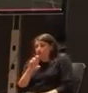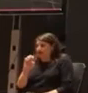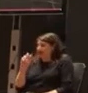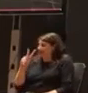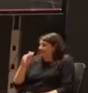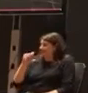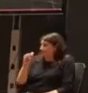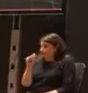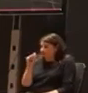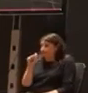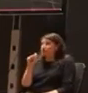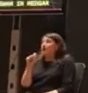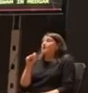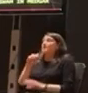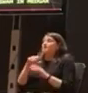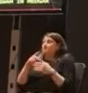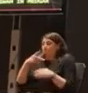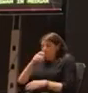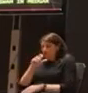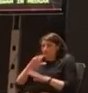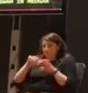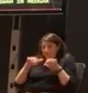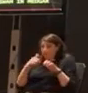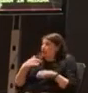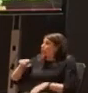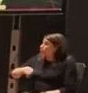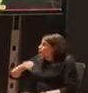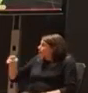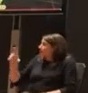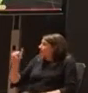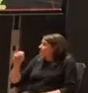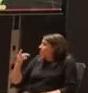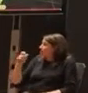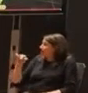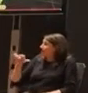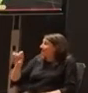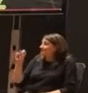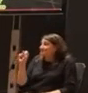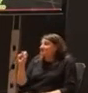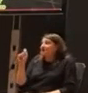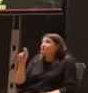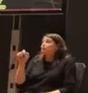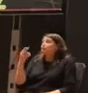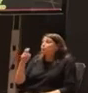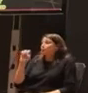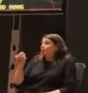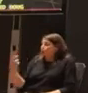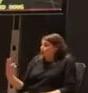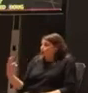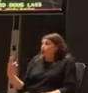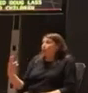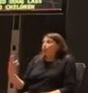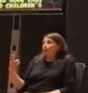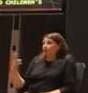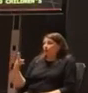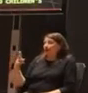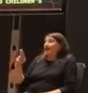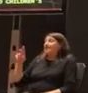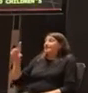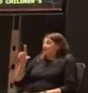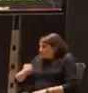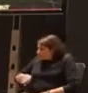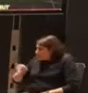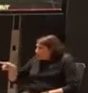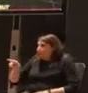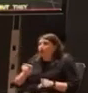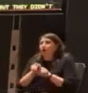visited Douglas Truth Library, and Odessa Brown Children's Clinic, but they didn't have